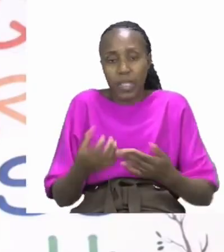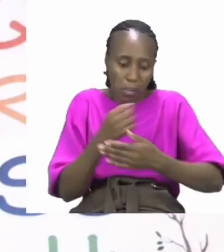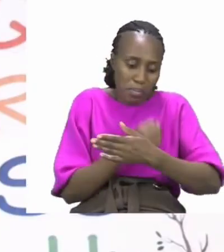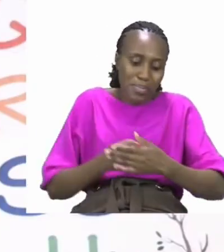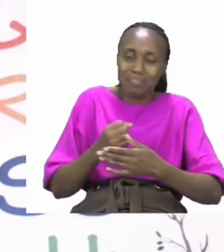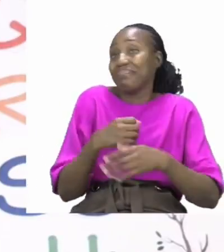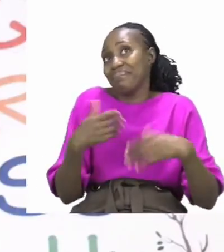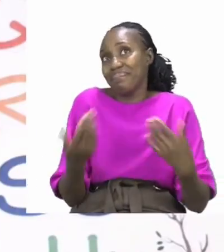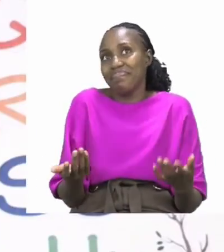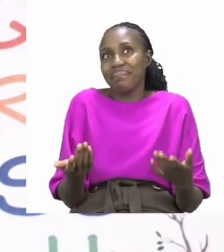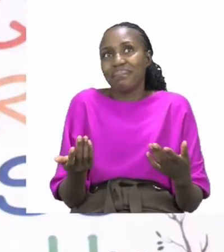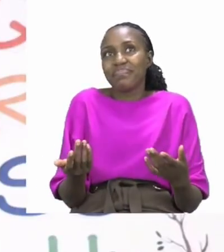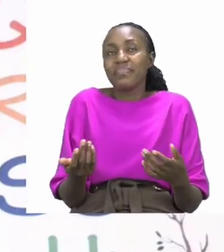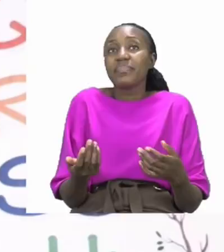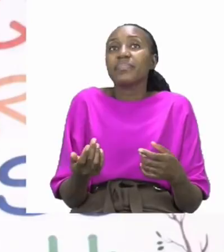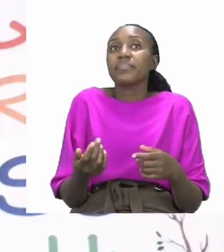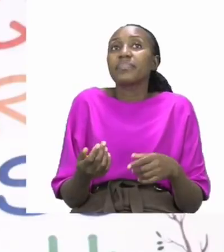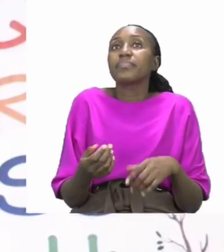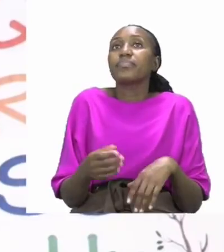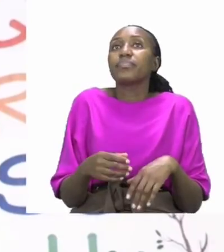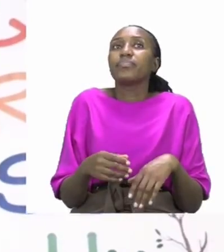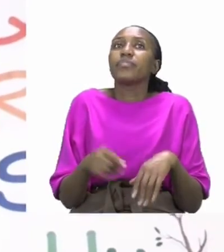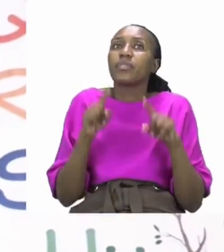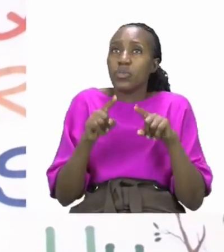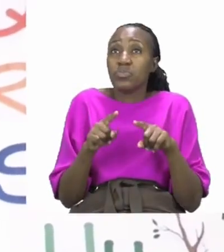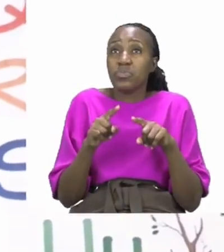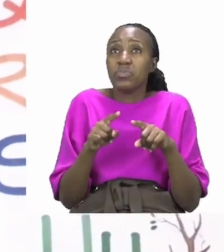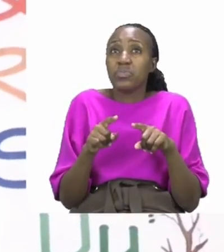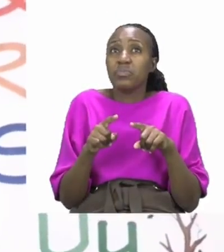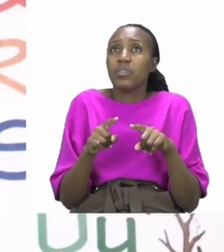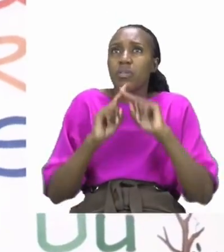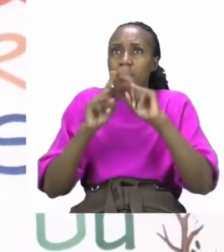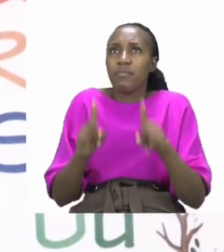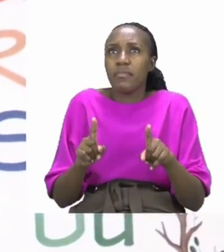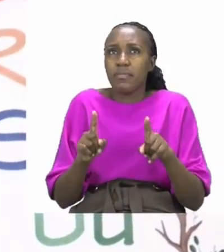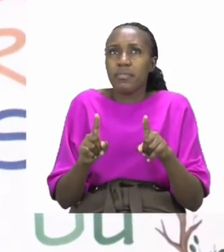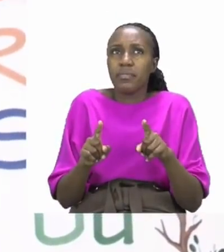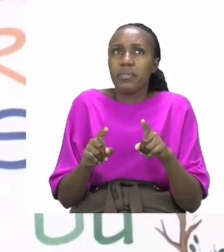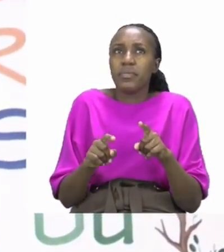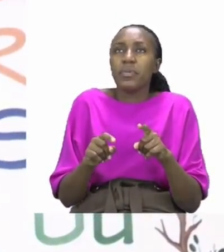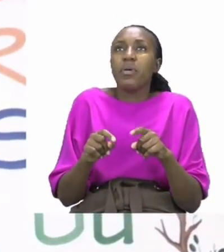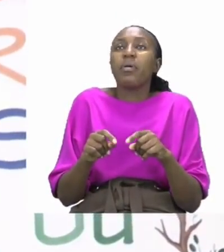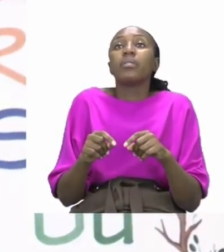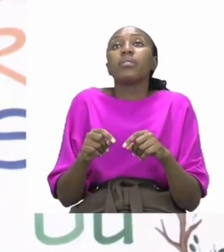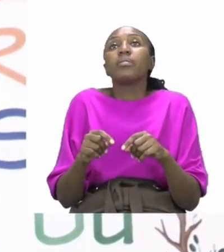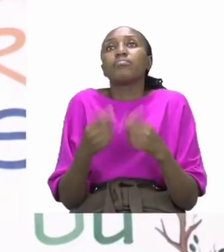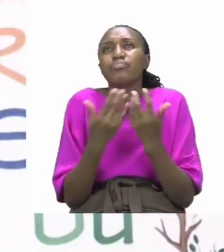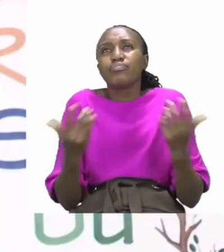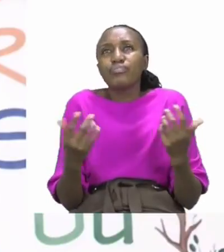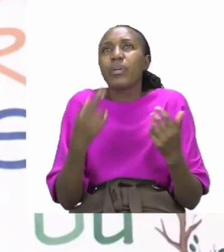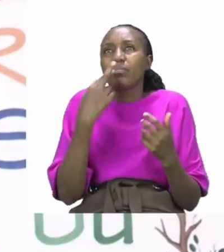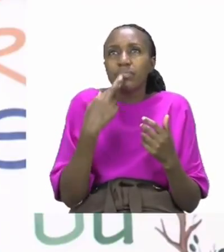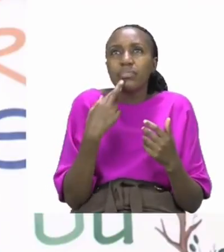pot. Same goes for the peppers. Now we have the different types of peppers: green peppers, red